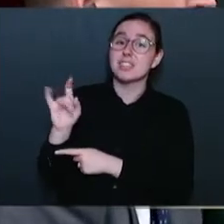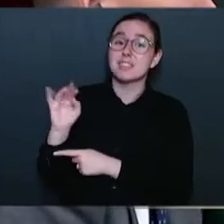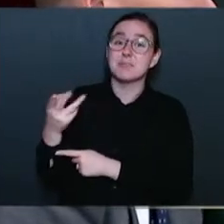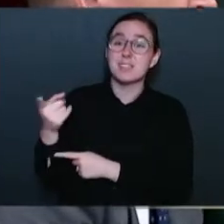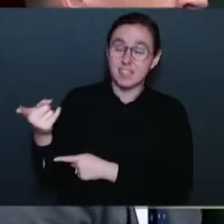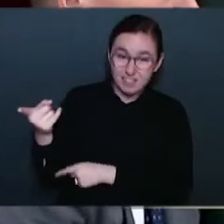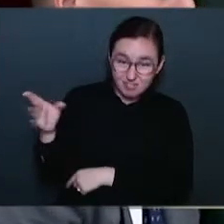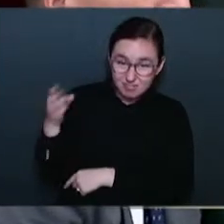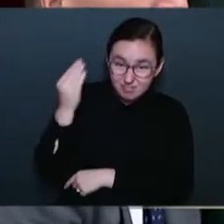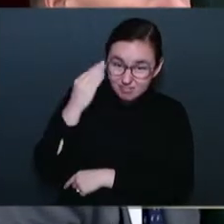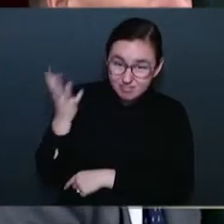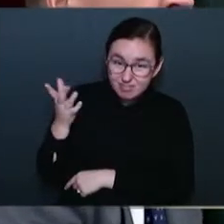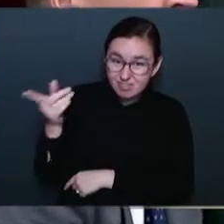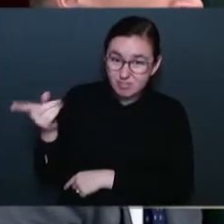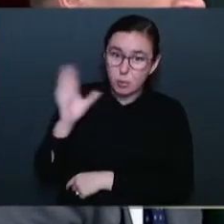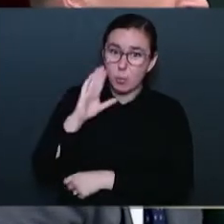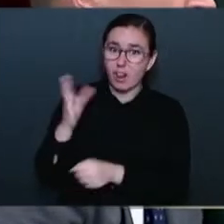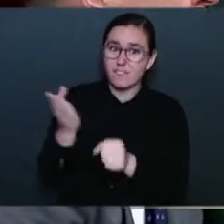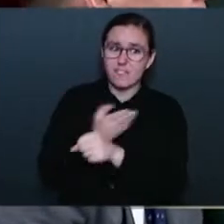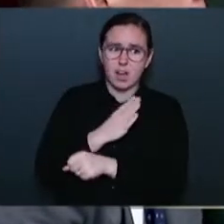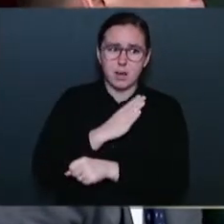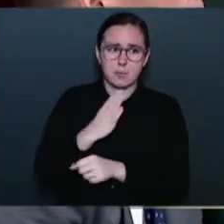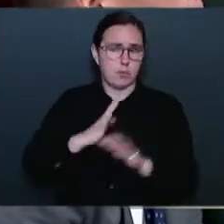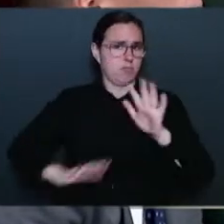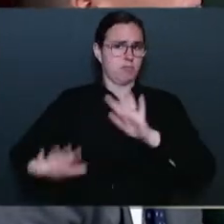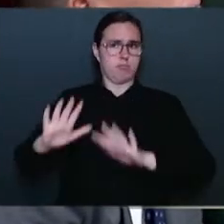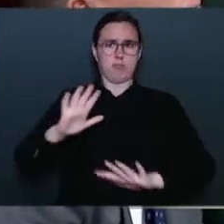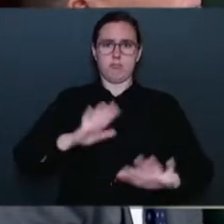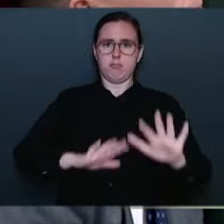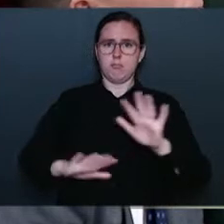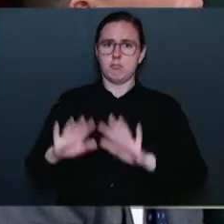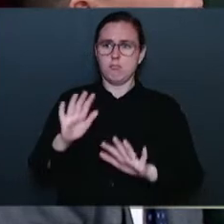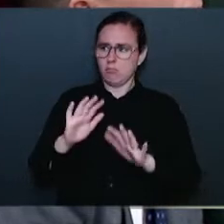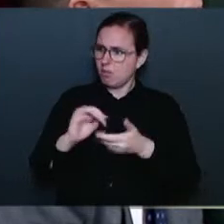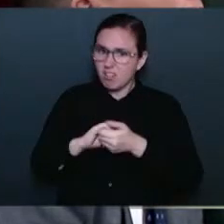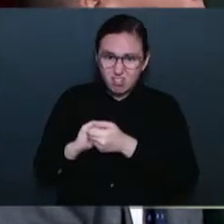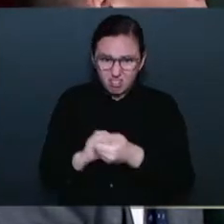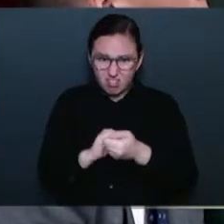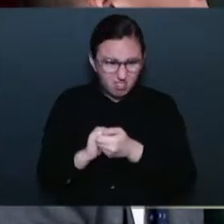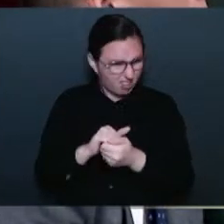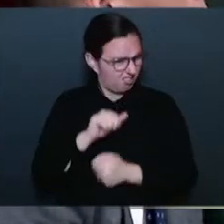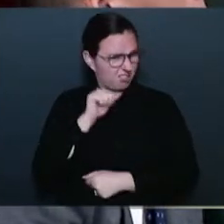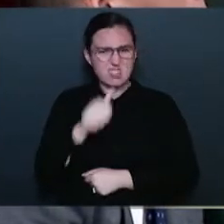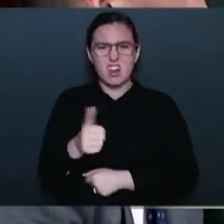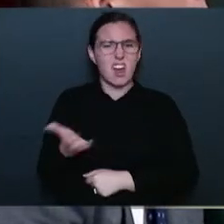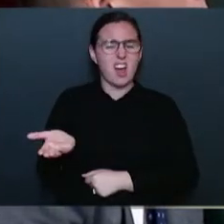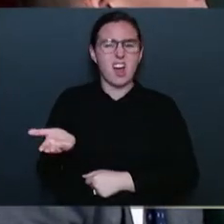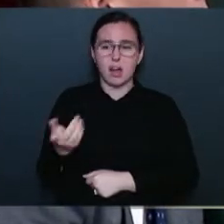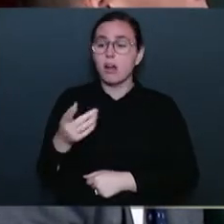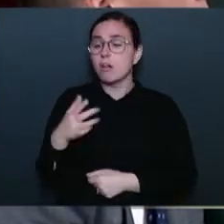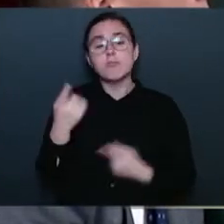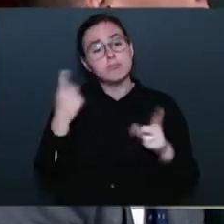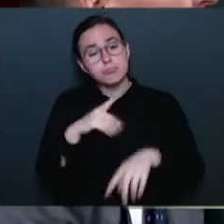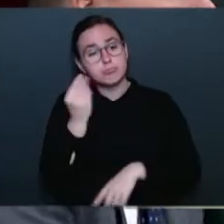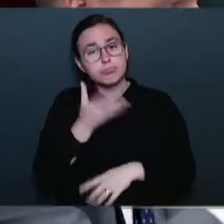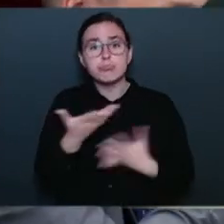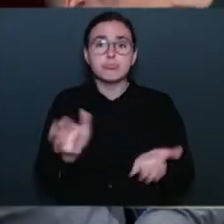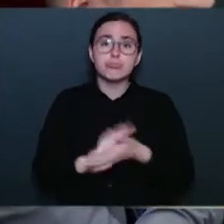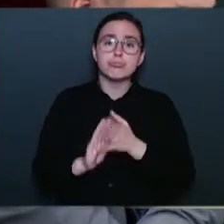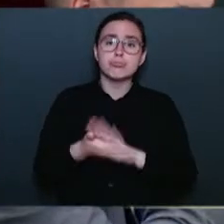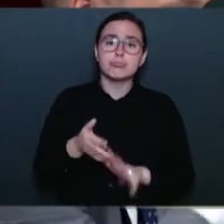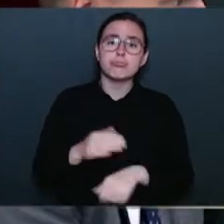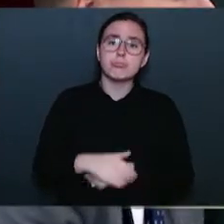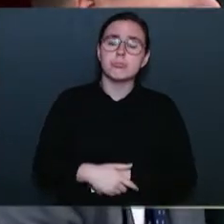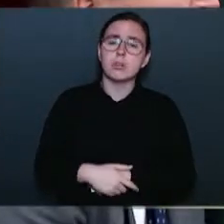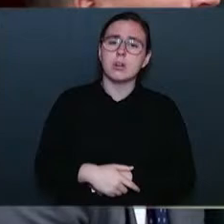premier front line staff crisis is manufactured and that Healthcare Staffing is uh is is their